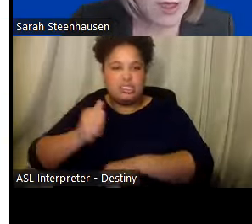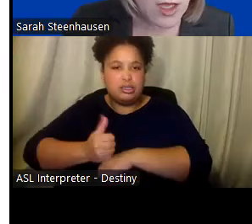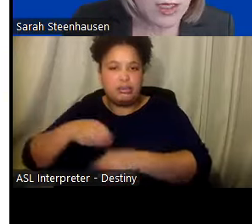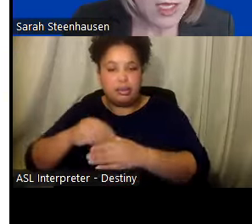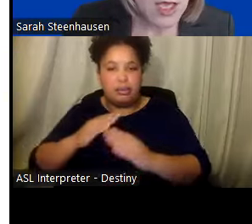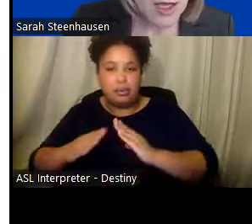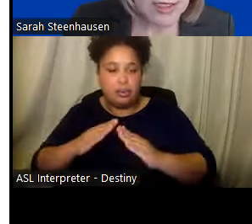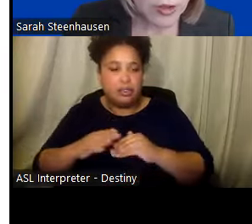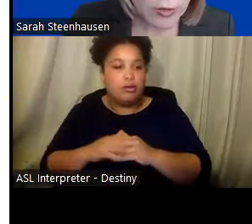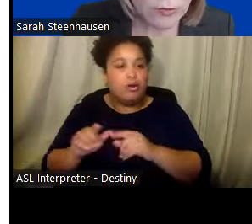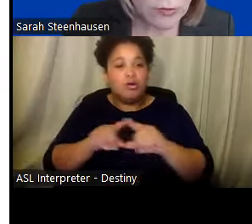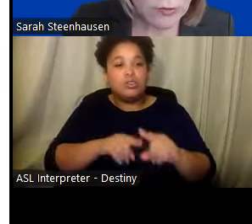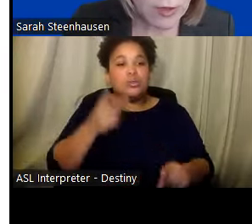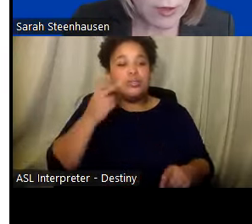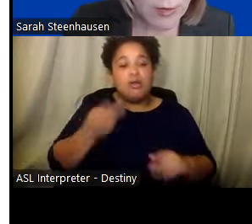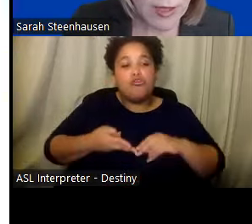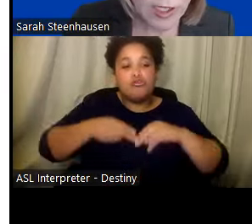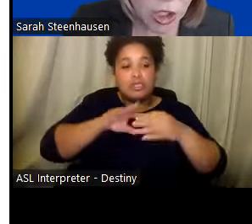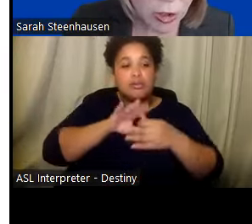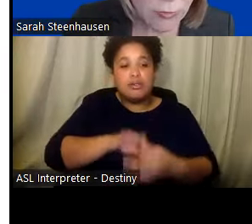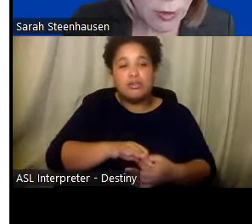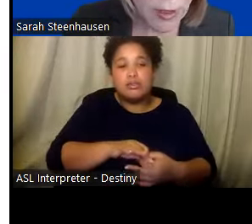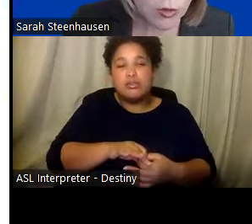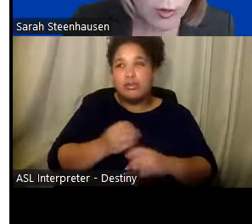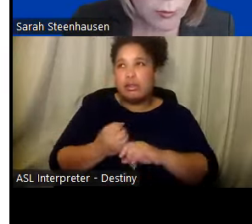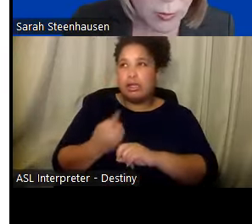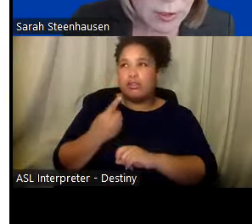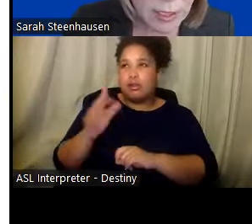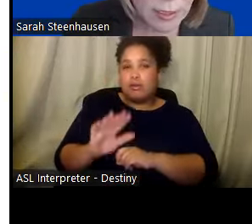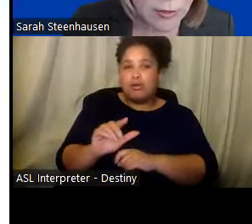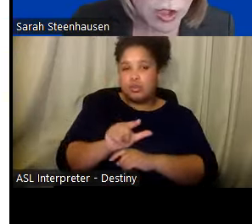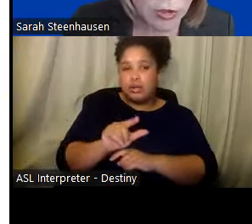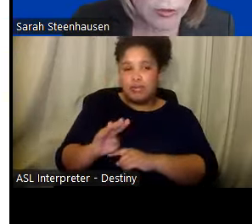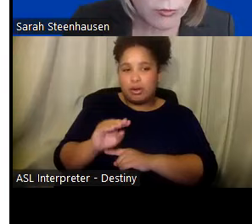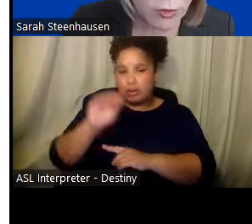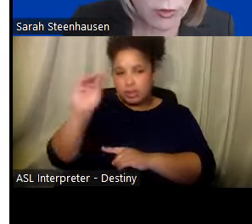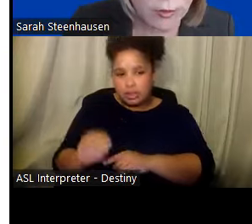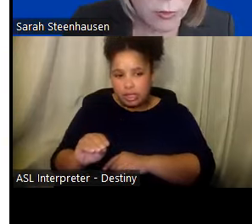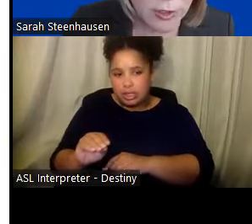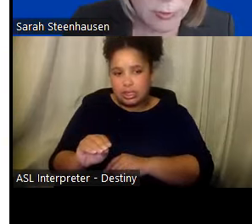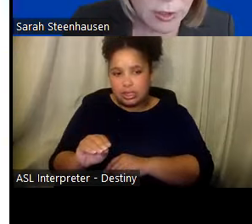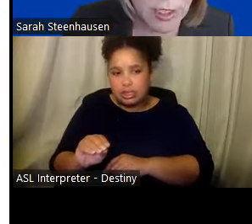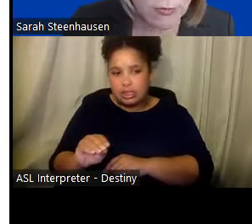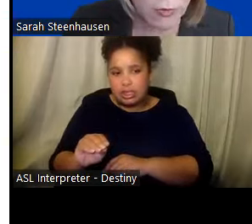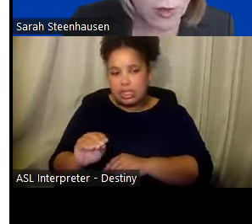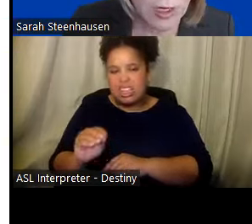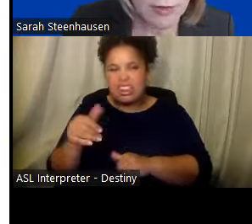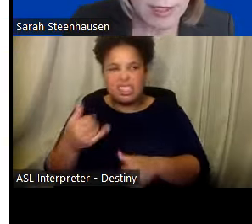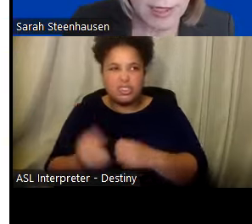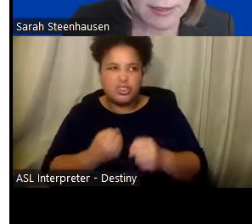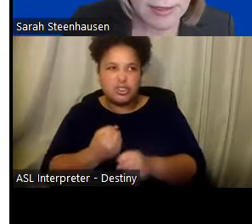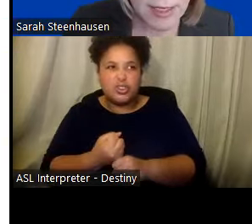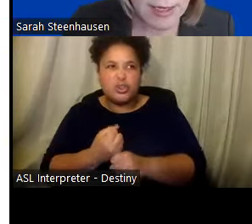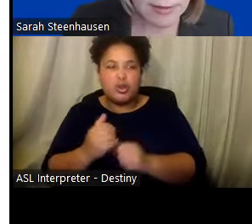we saw increases last year of about 24% and this year of over 10% for